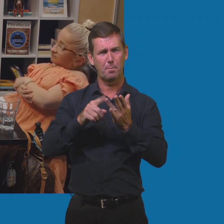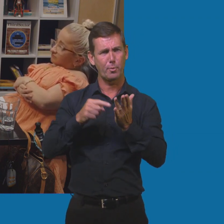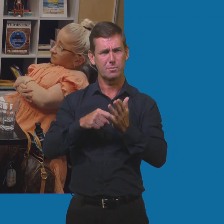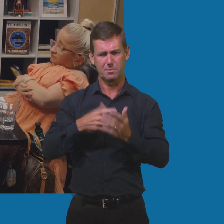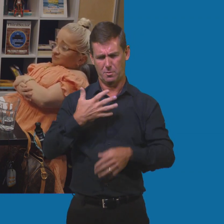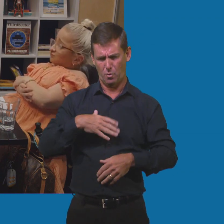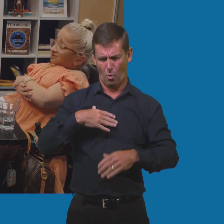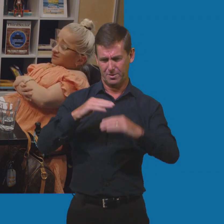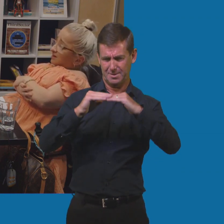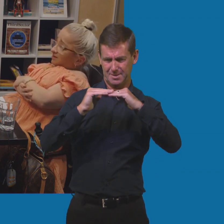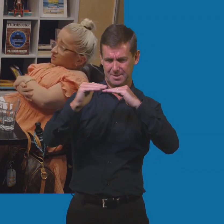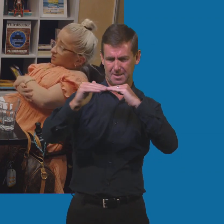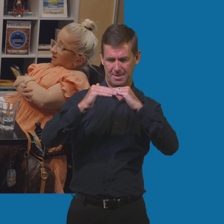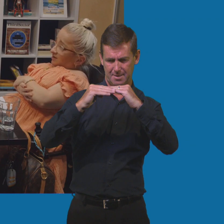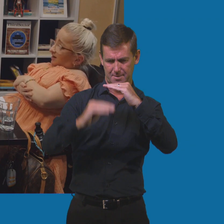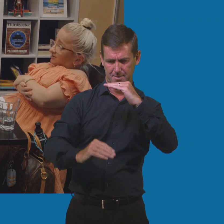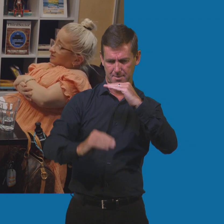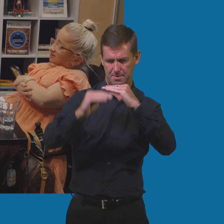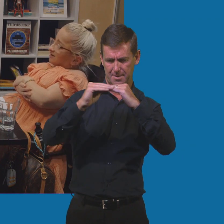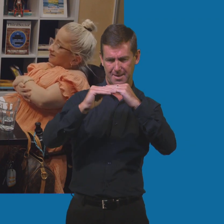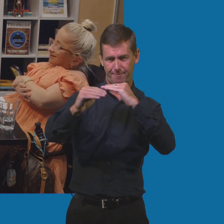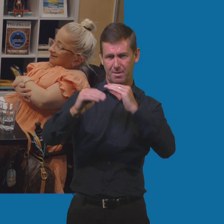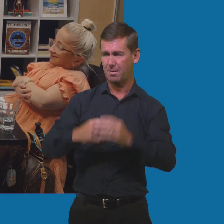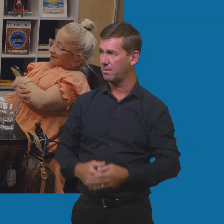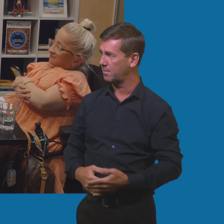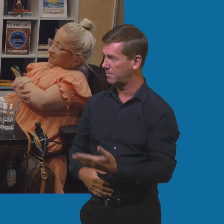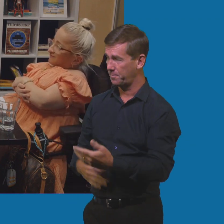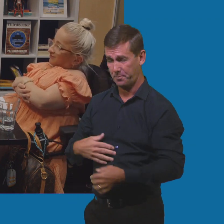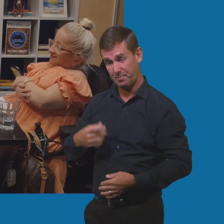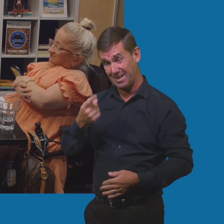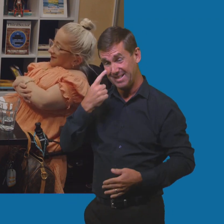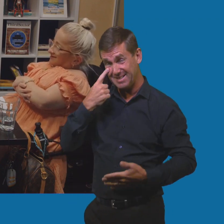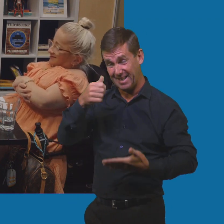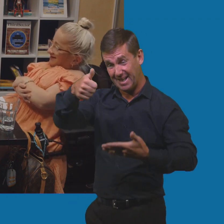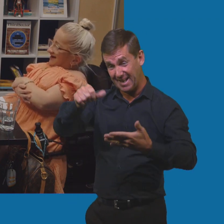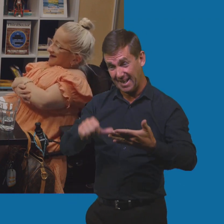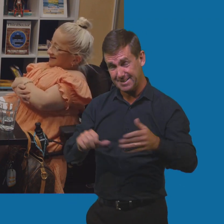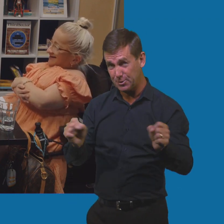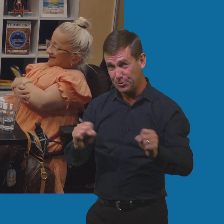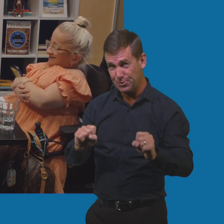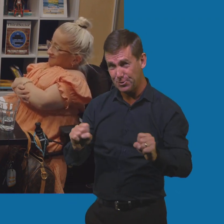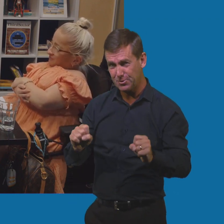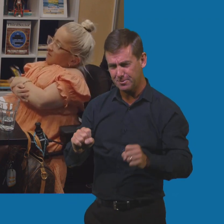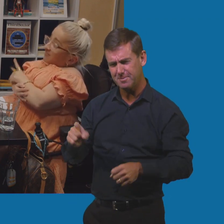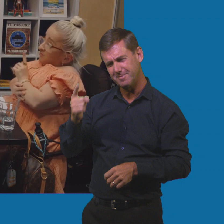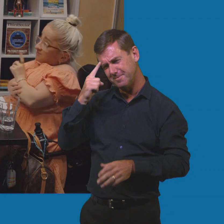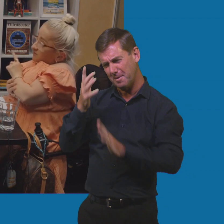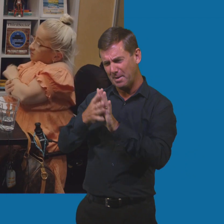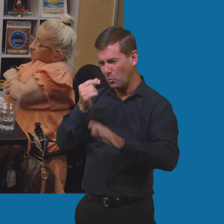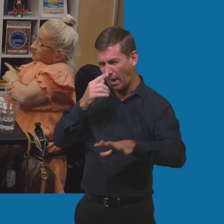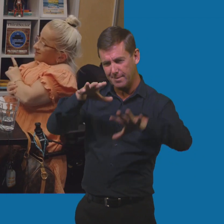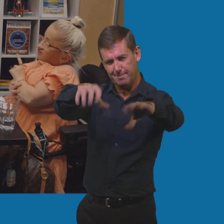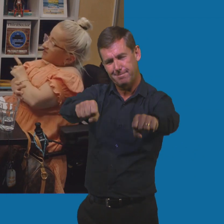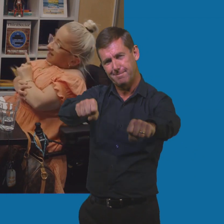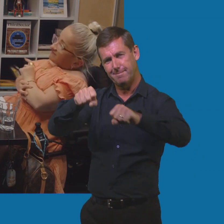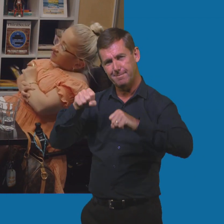boot lip and you can almost sort of drag stuff out. Not seen my list yet. I mean, I could quite happily fill that space. It might make it a bit easier for you to get. That would be